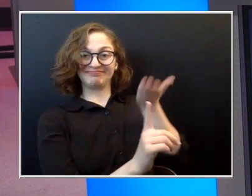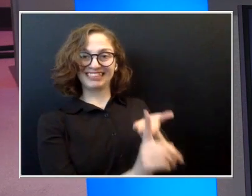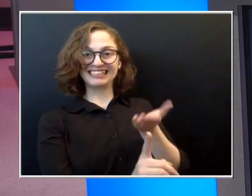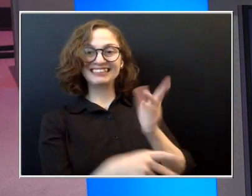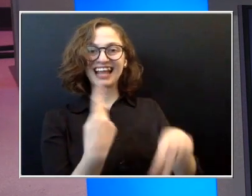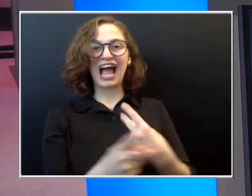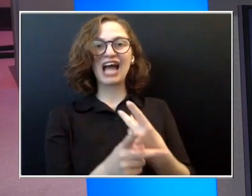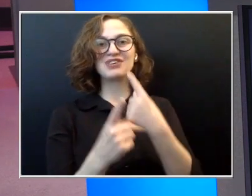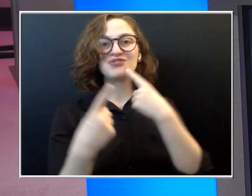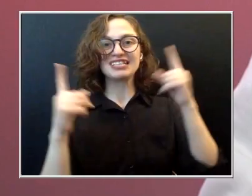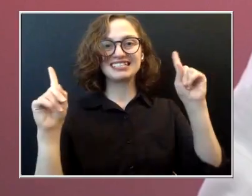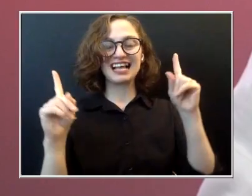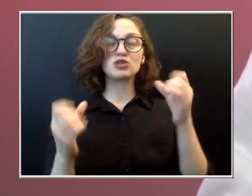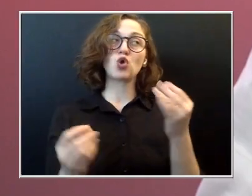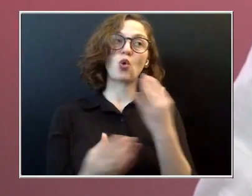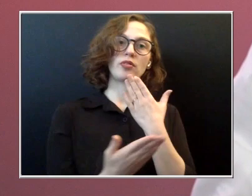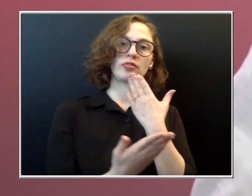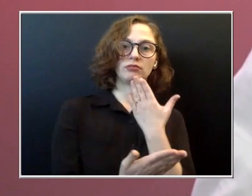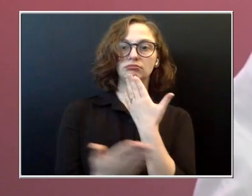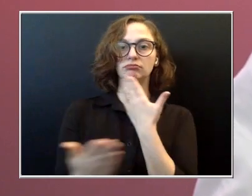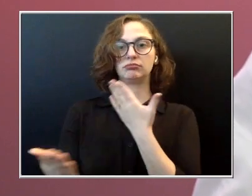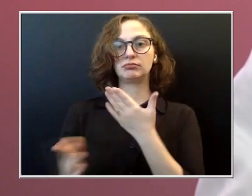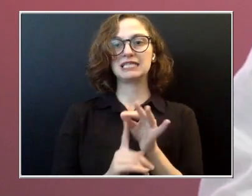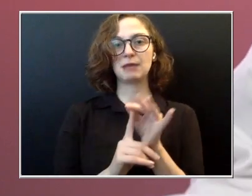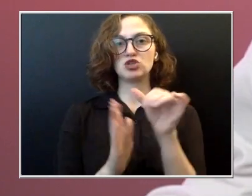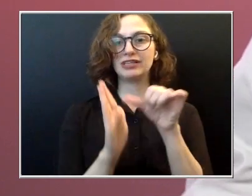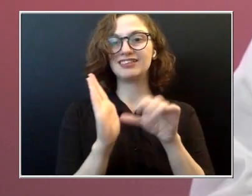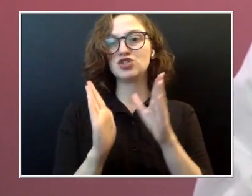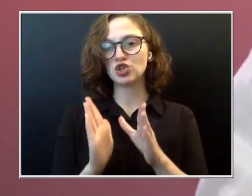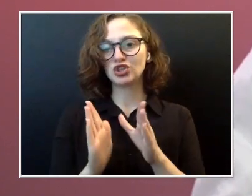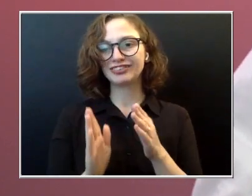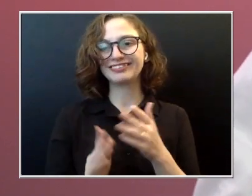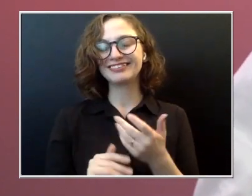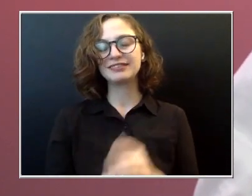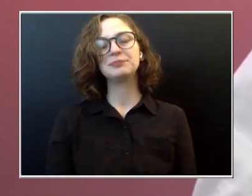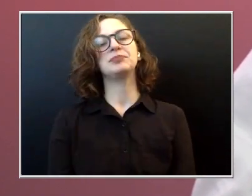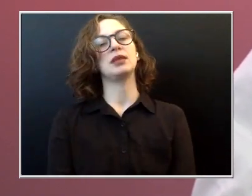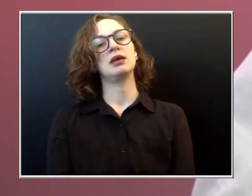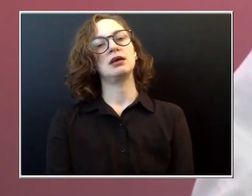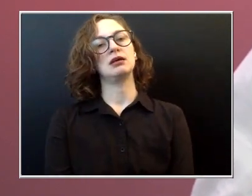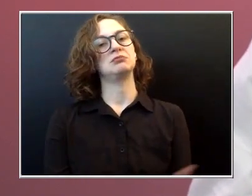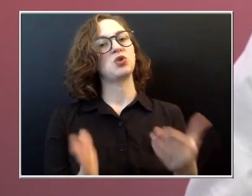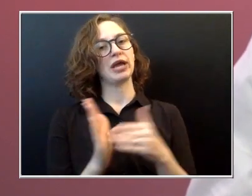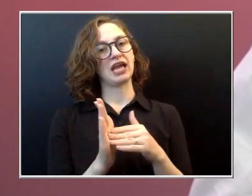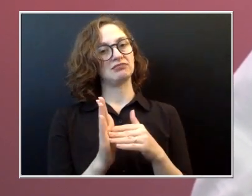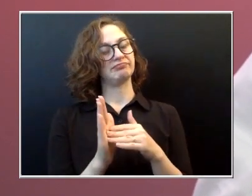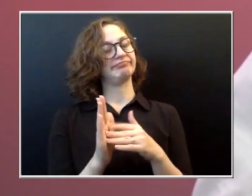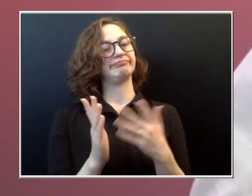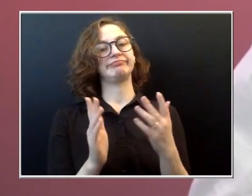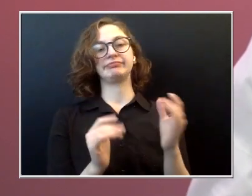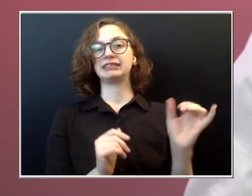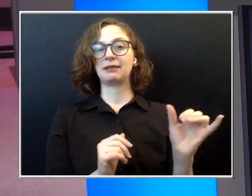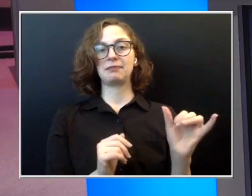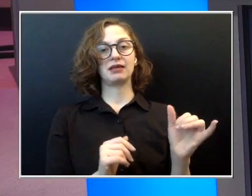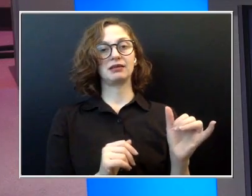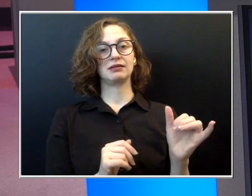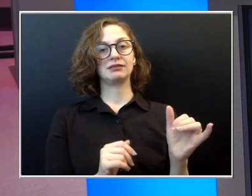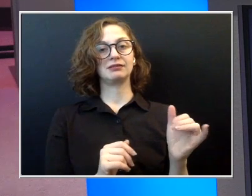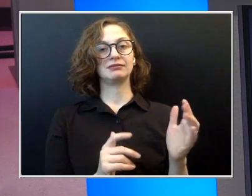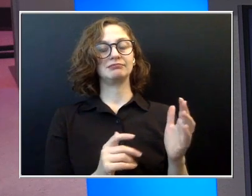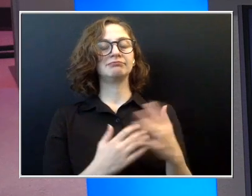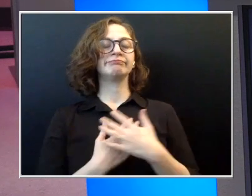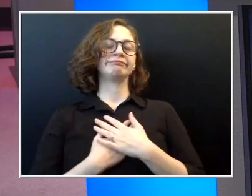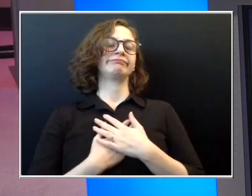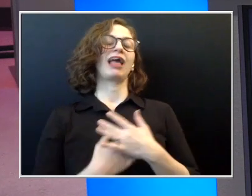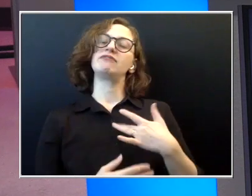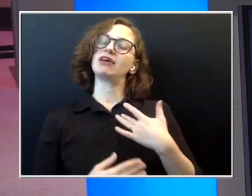our surgeons, Dr. Denter, Dr. Zorn. But again, I would say same thing. It gives me a lot of